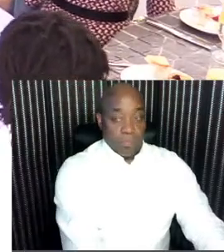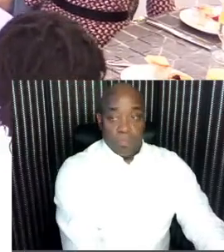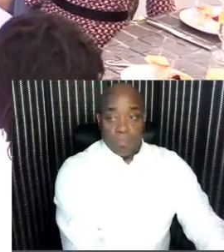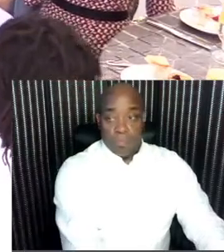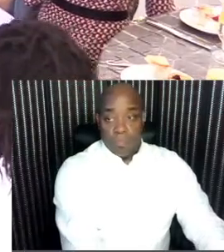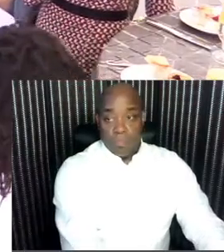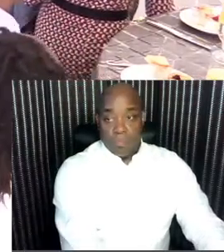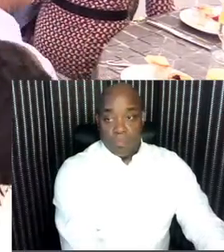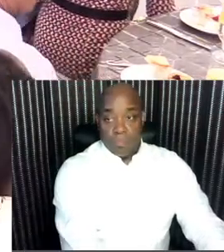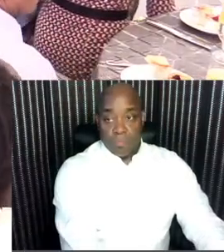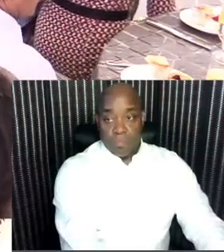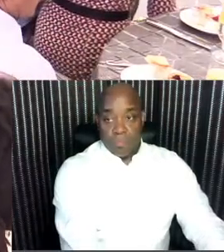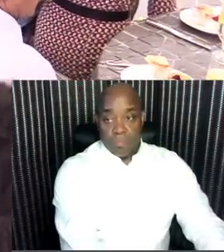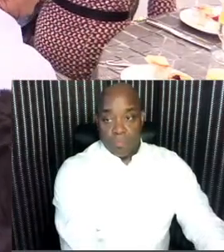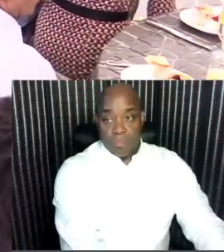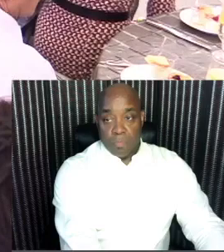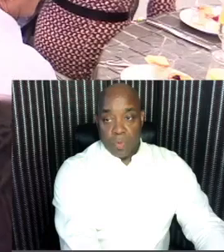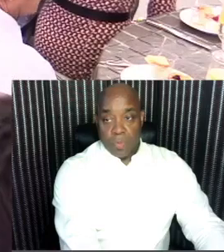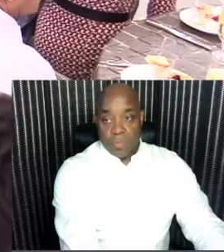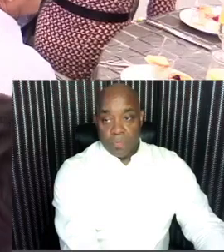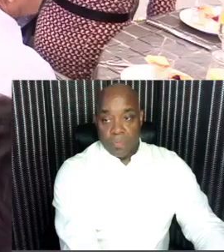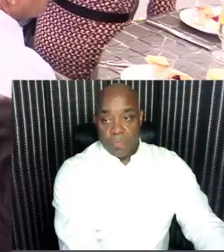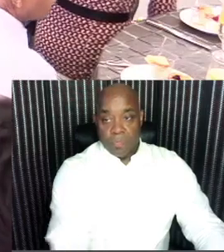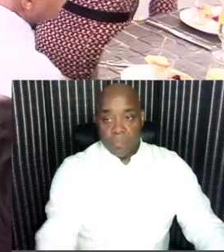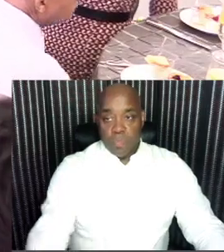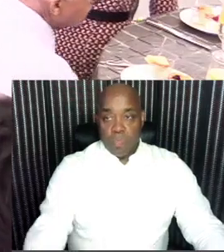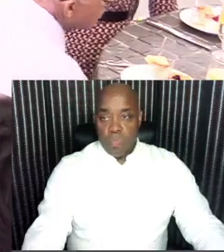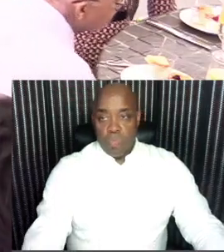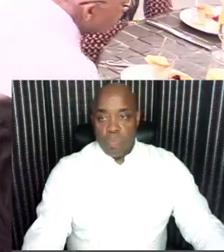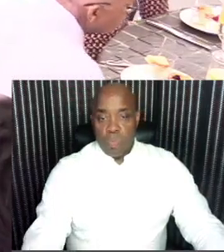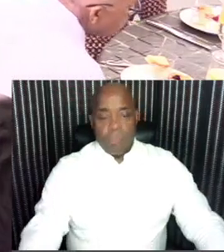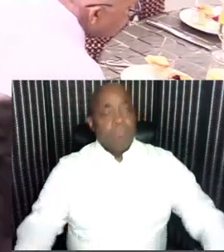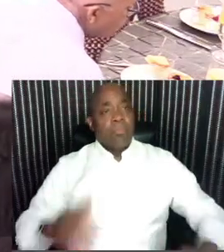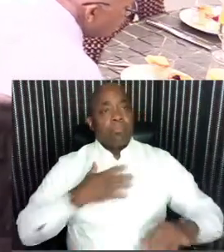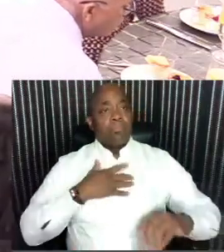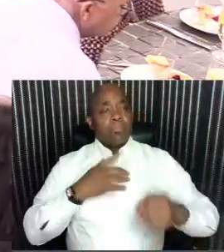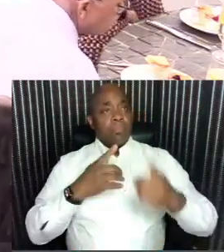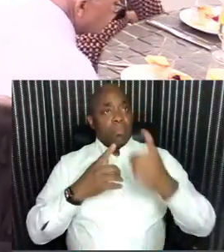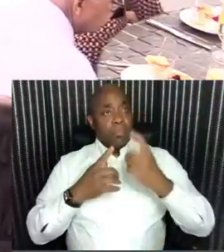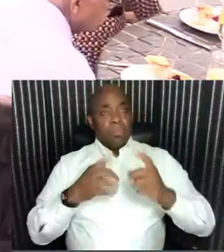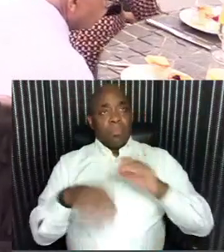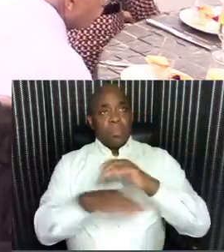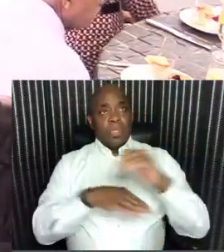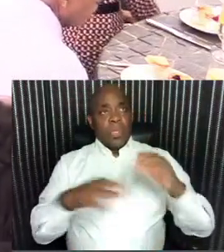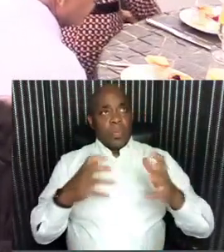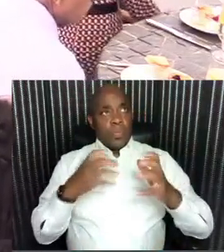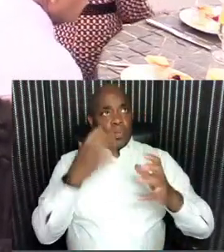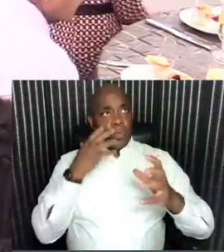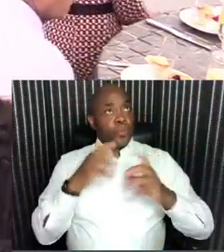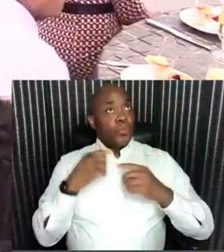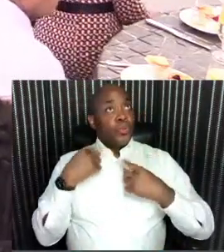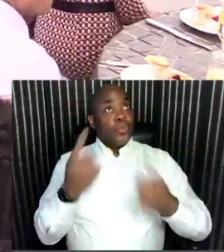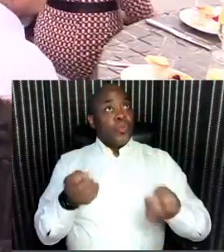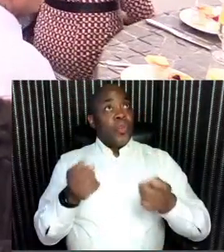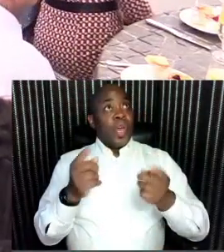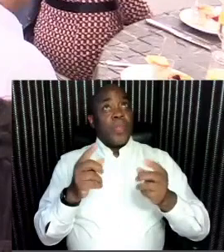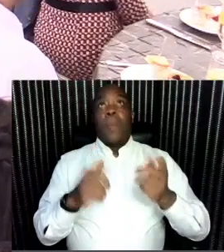Hello? Yeah. Okay. So my question is really basic, and I just want to know what so far has been the most rewarding part of your